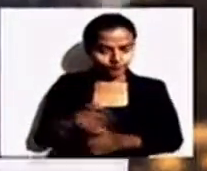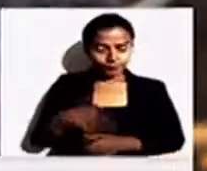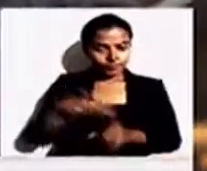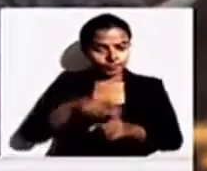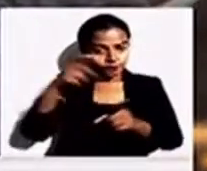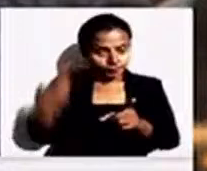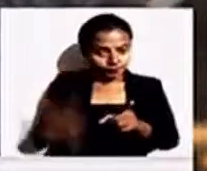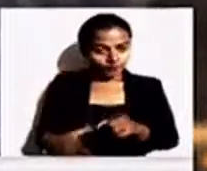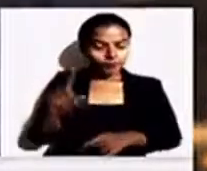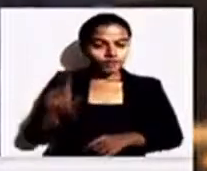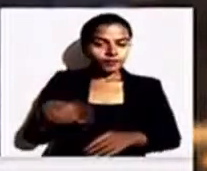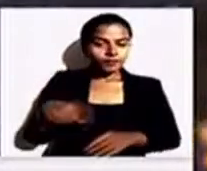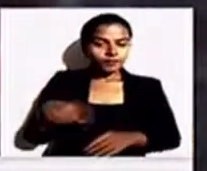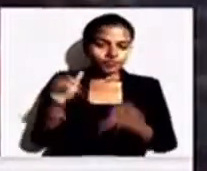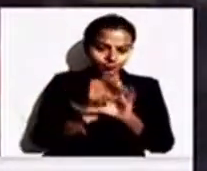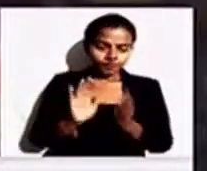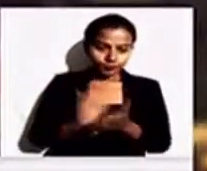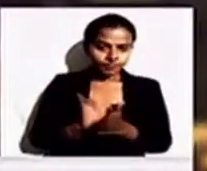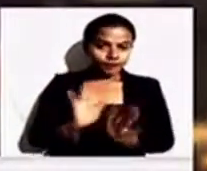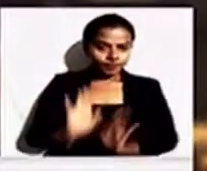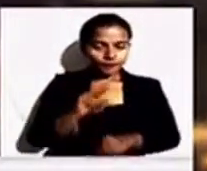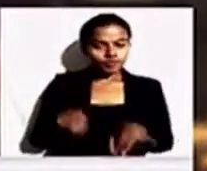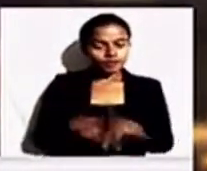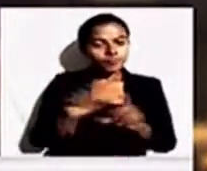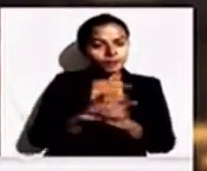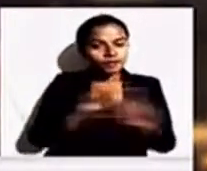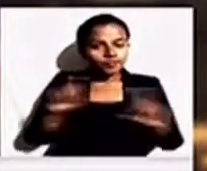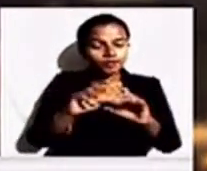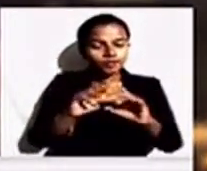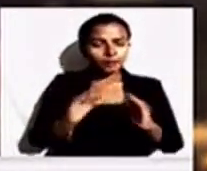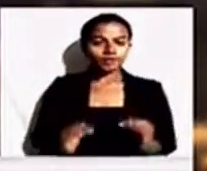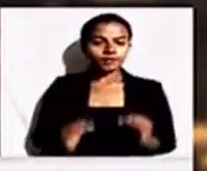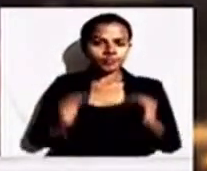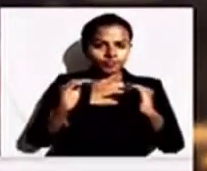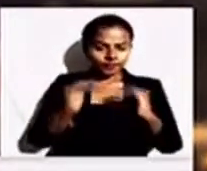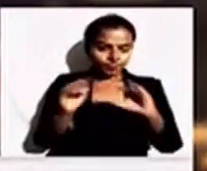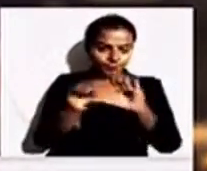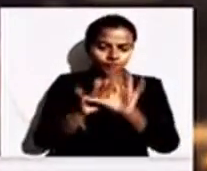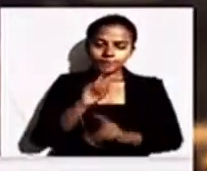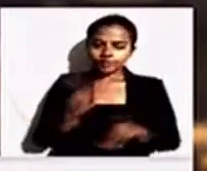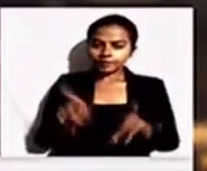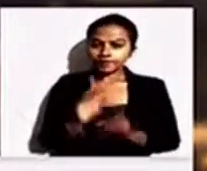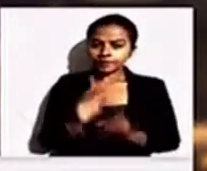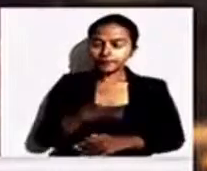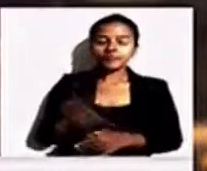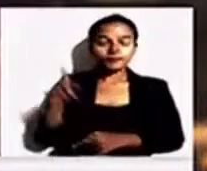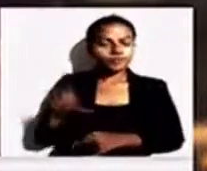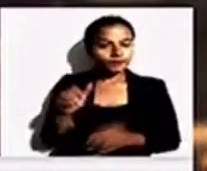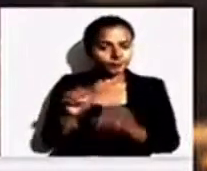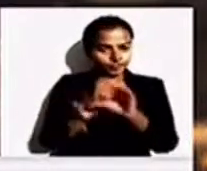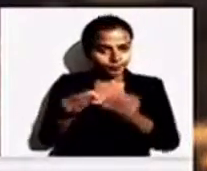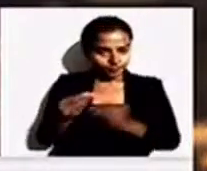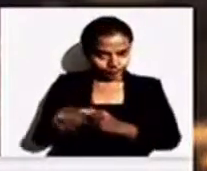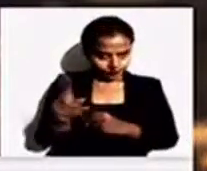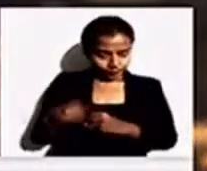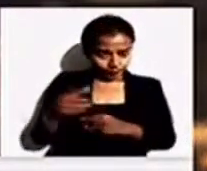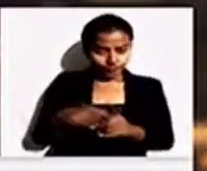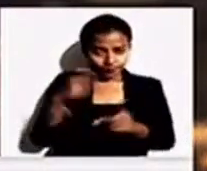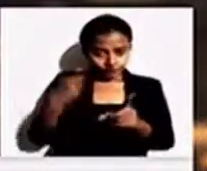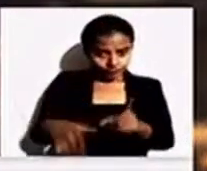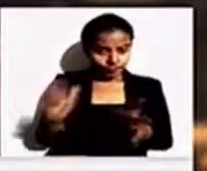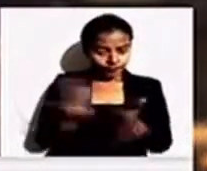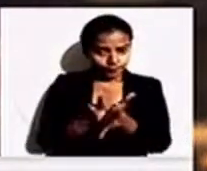marked under the theme Building Back Better toward a disability inclusive, accessible and sustainable